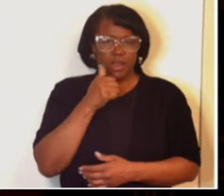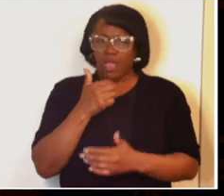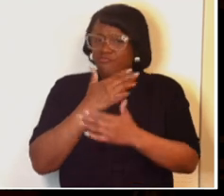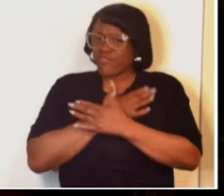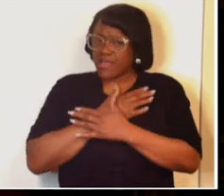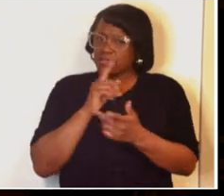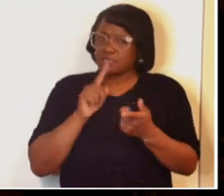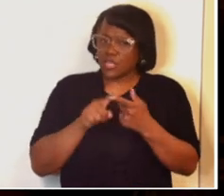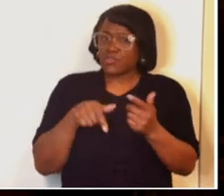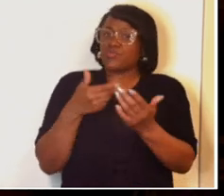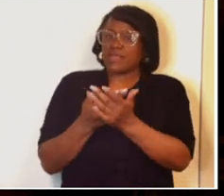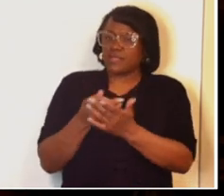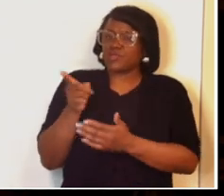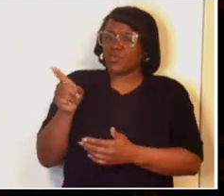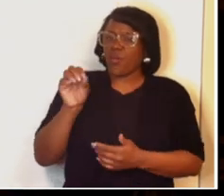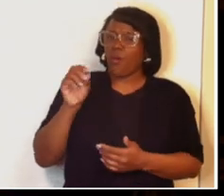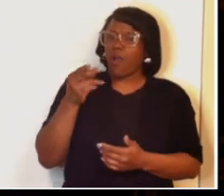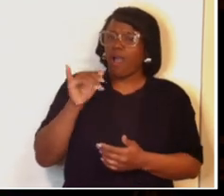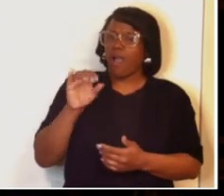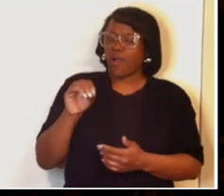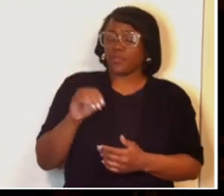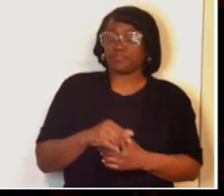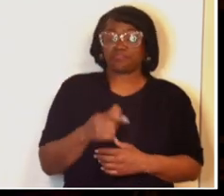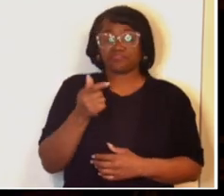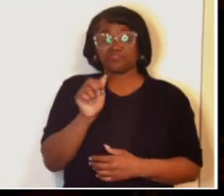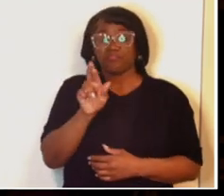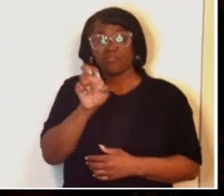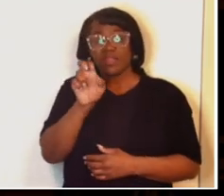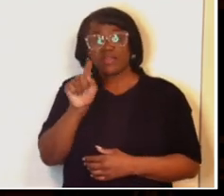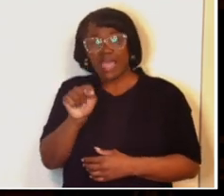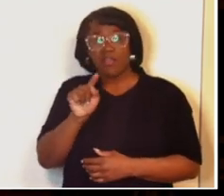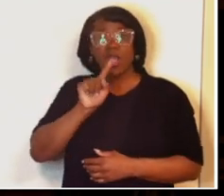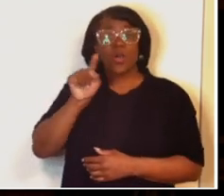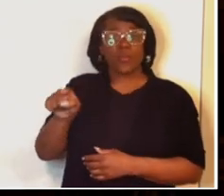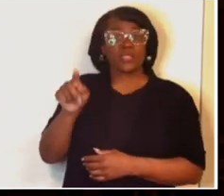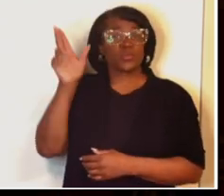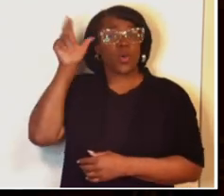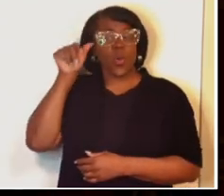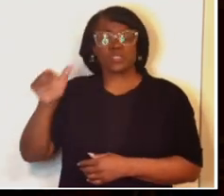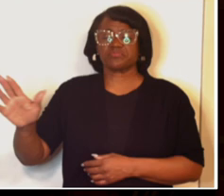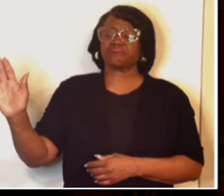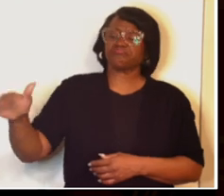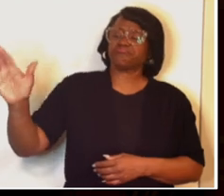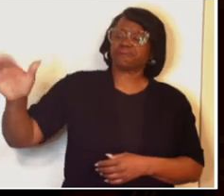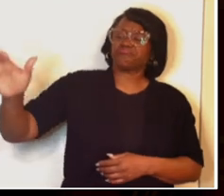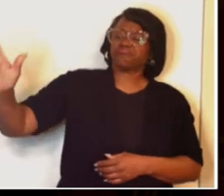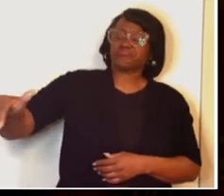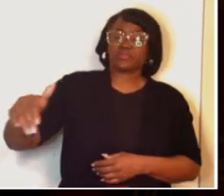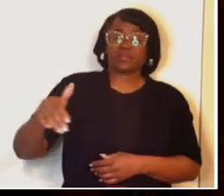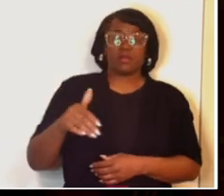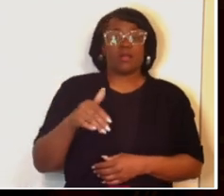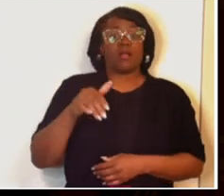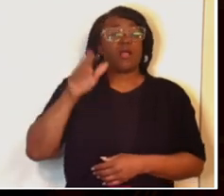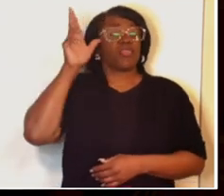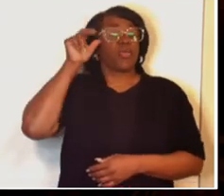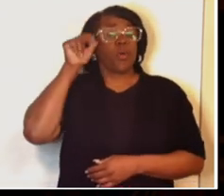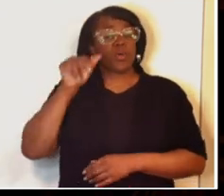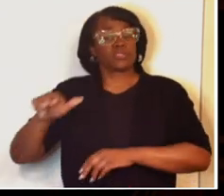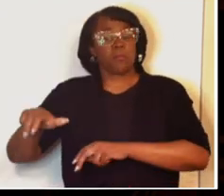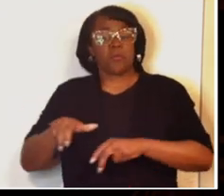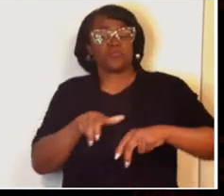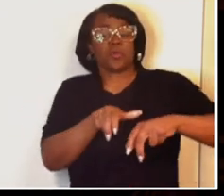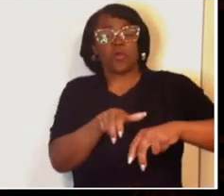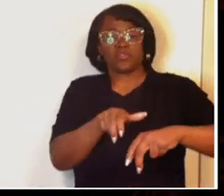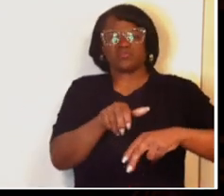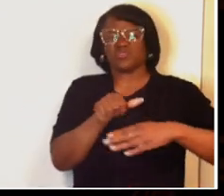it." Garrett went to a stall and patted a horse on his thigh. The large beast moved to one side as if trained. Garrett